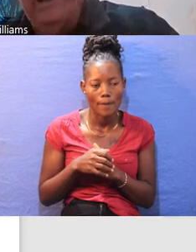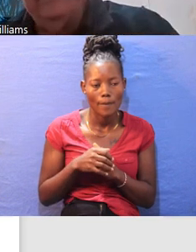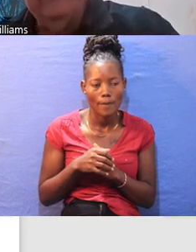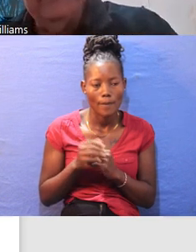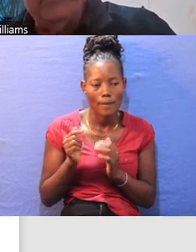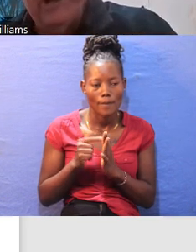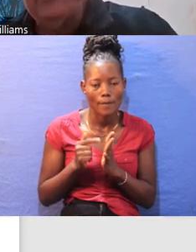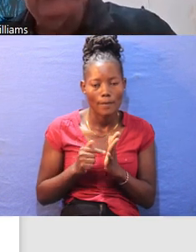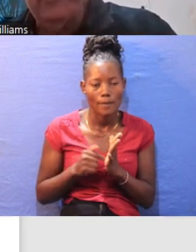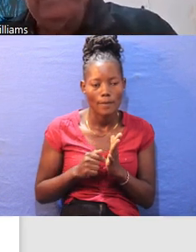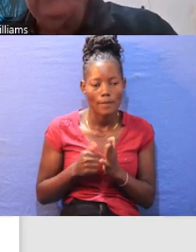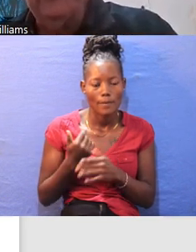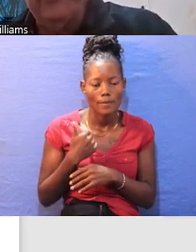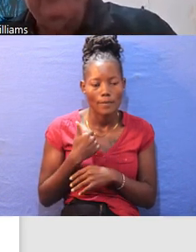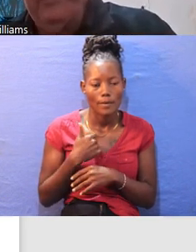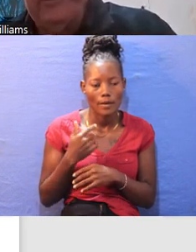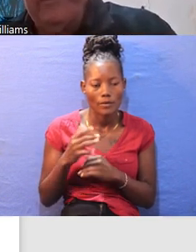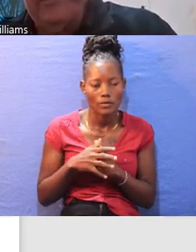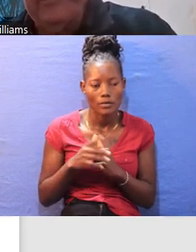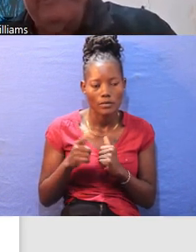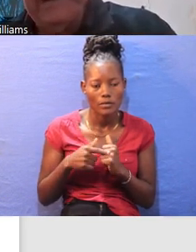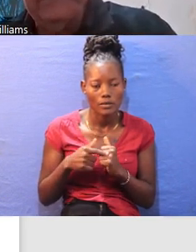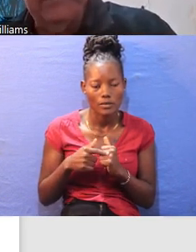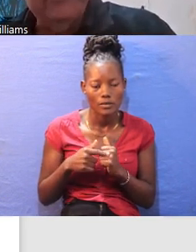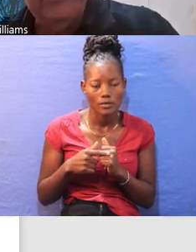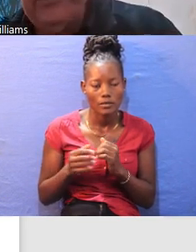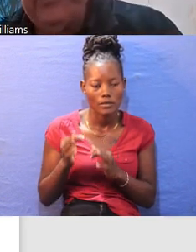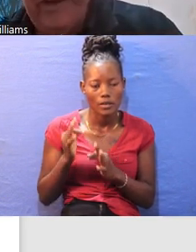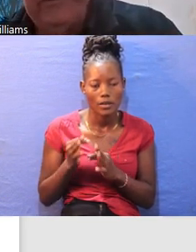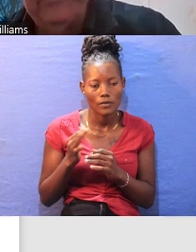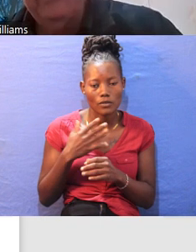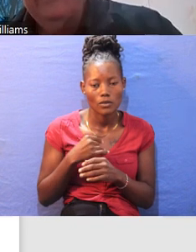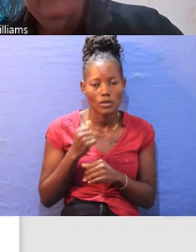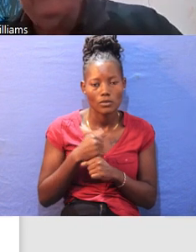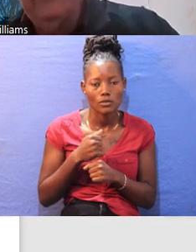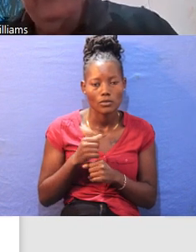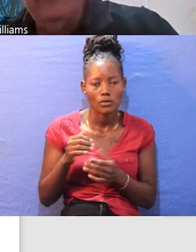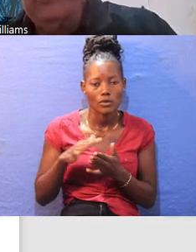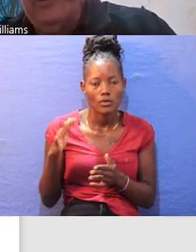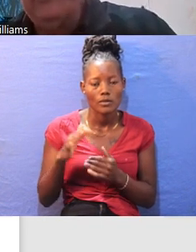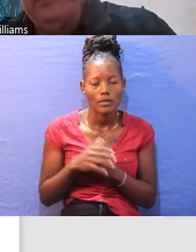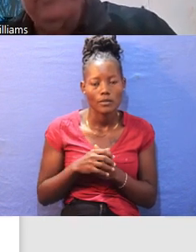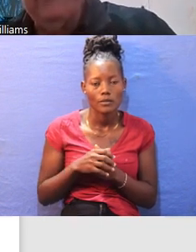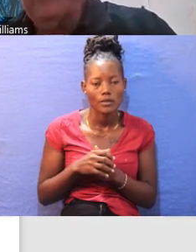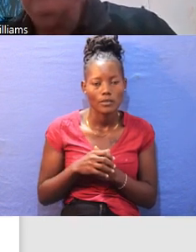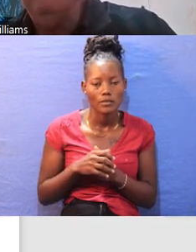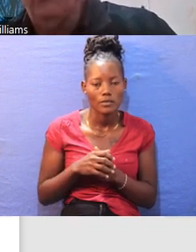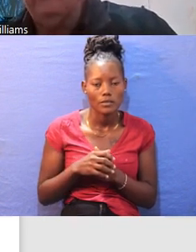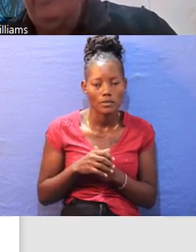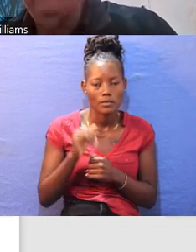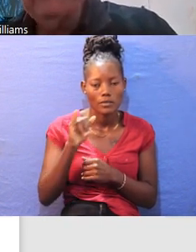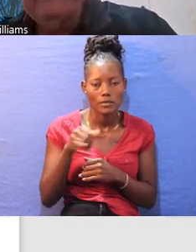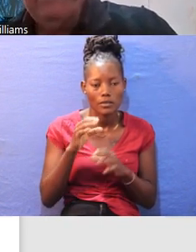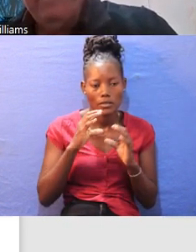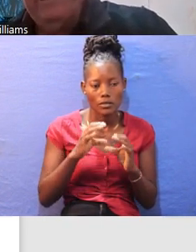the way, the Russians were really the first people to come up with this back in the 60s and 70s. If y'all remember the great sprinter Valery